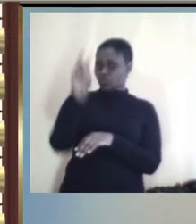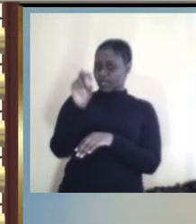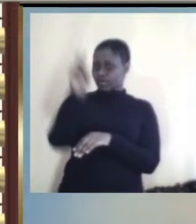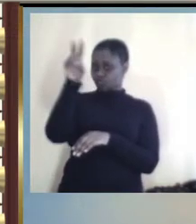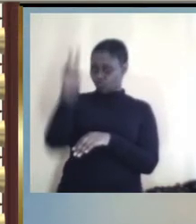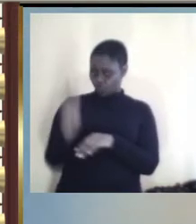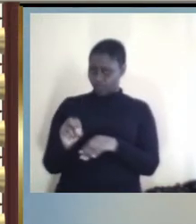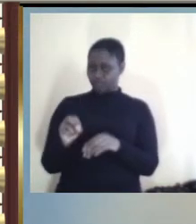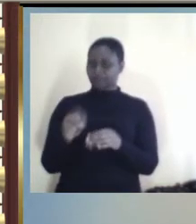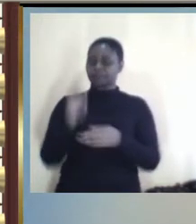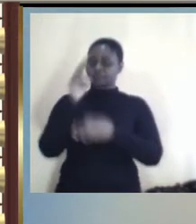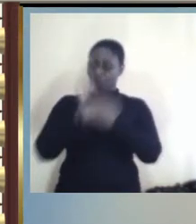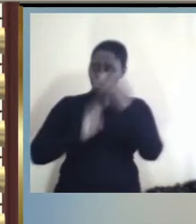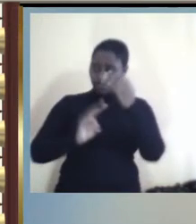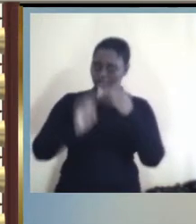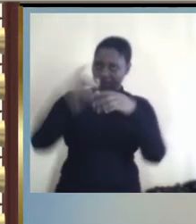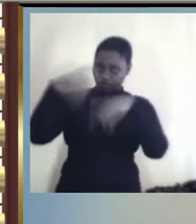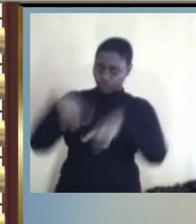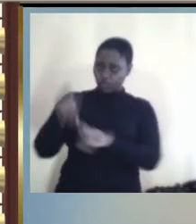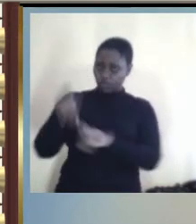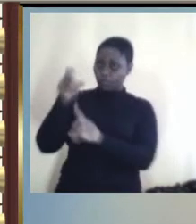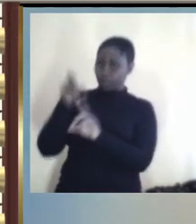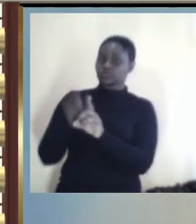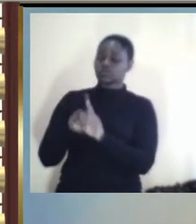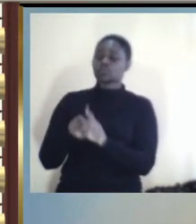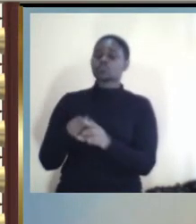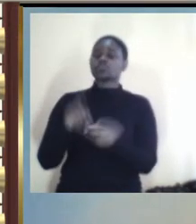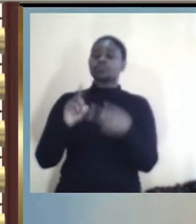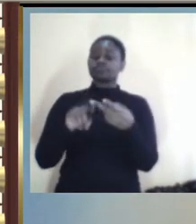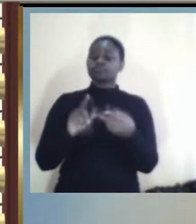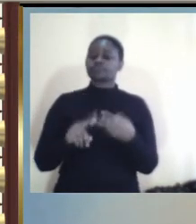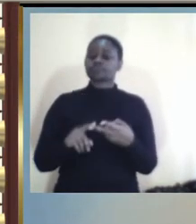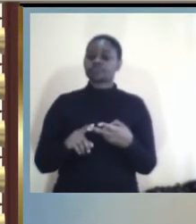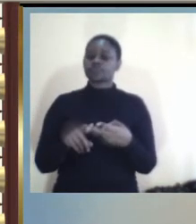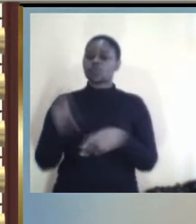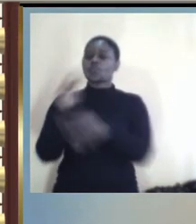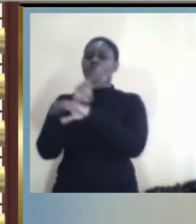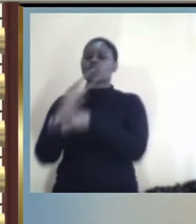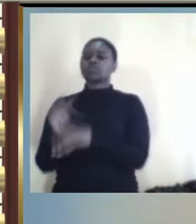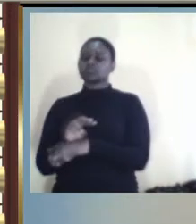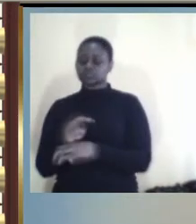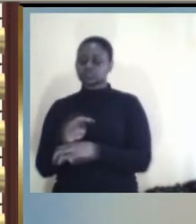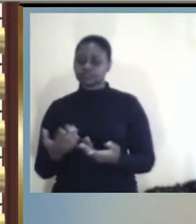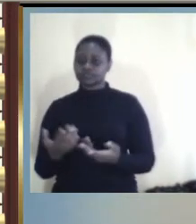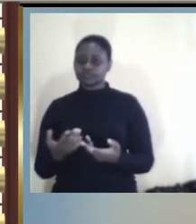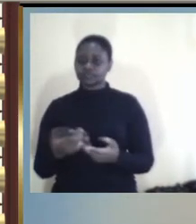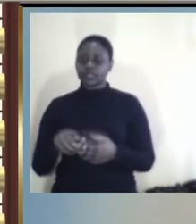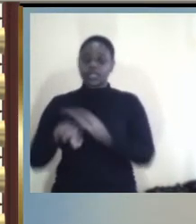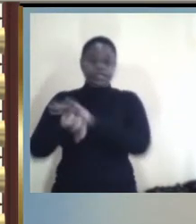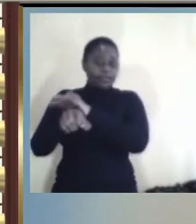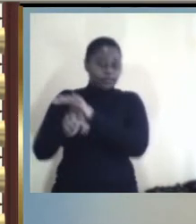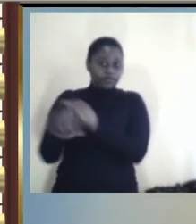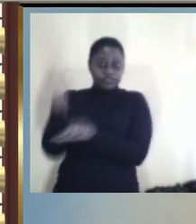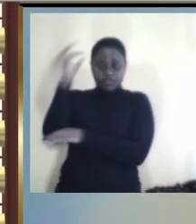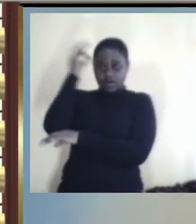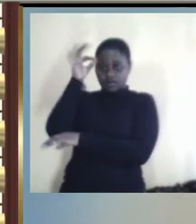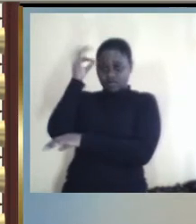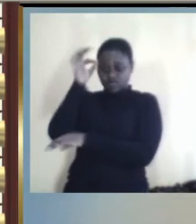October 2020. Honorable Chairperson, we also observed that the provincial